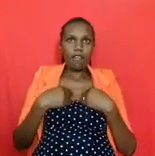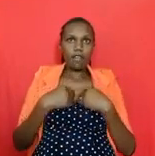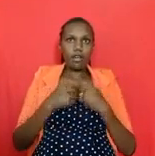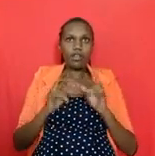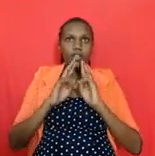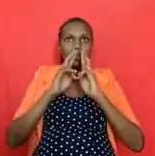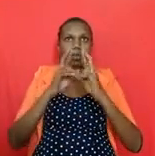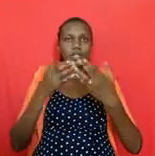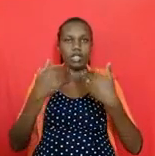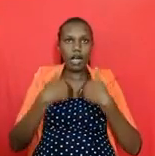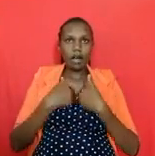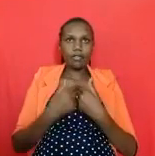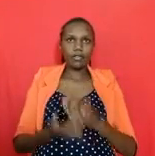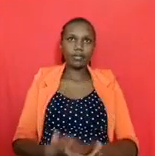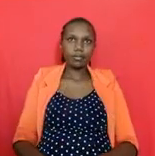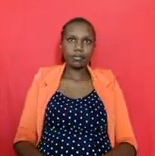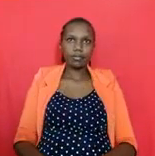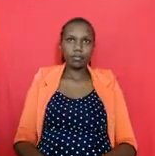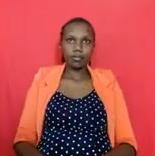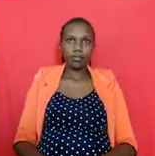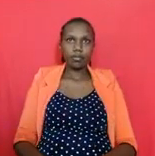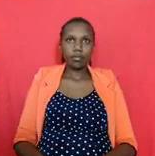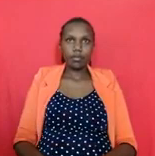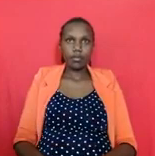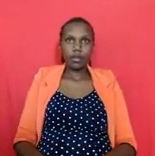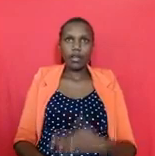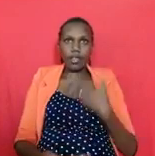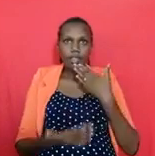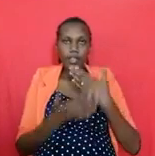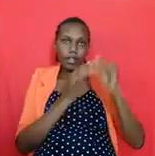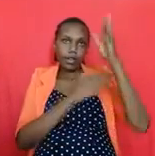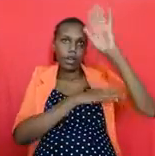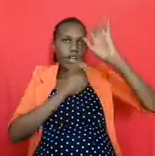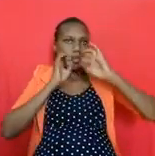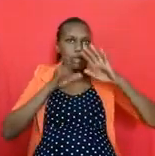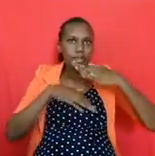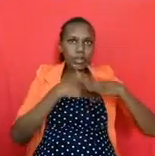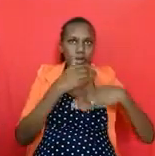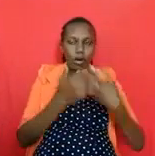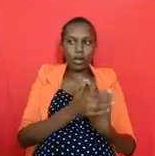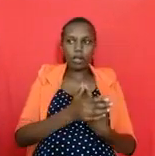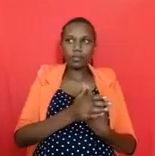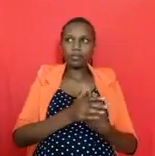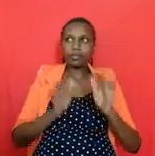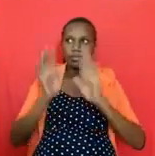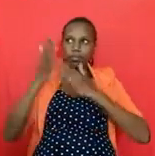reporting standards for SMEs. Thank you, Guy. Amoradime na mweke wega.